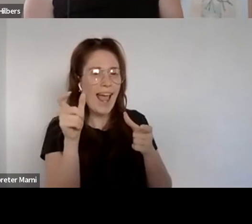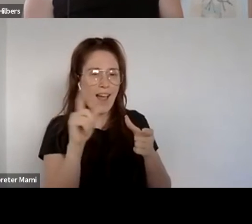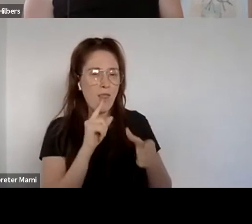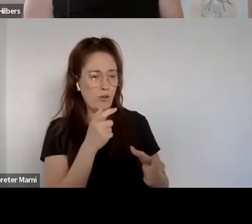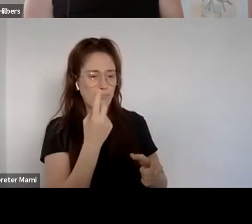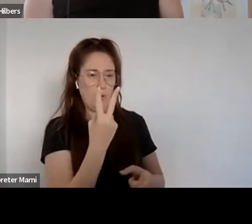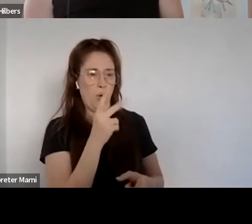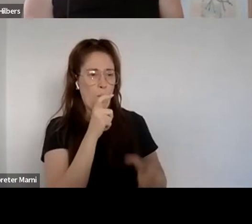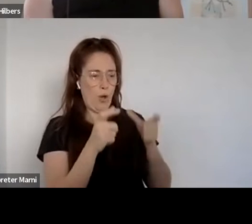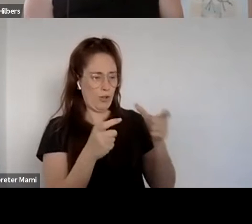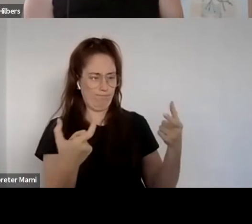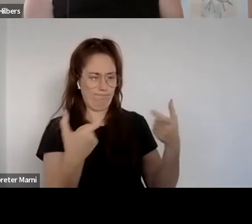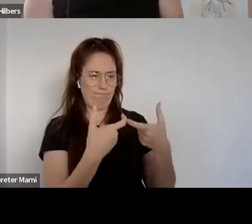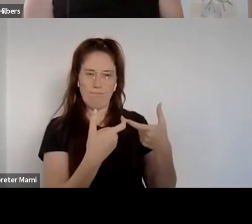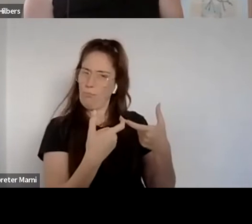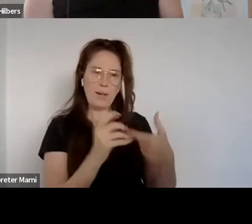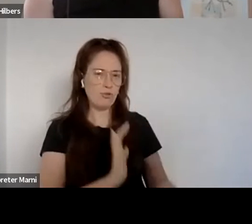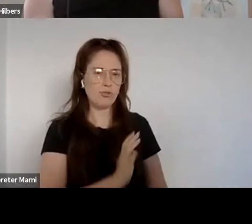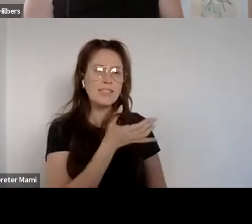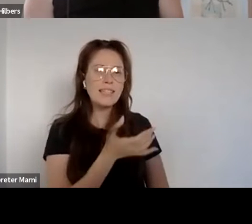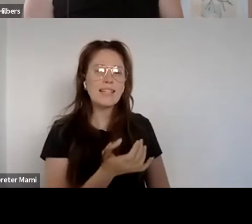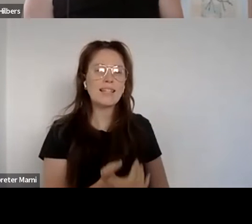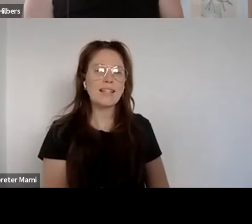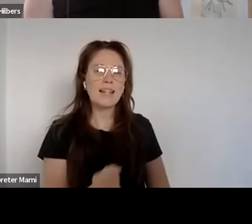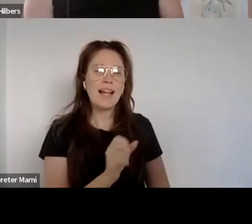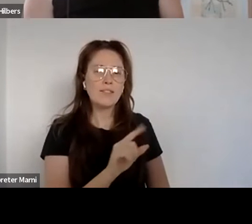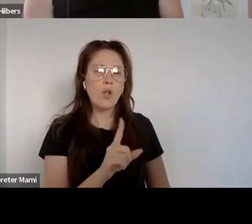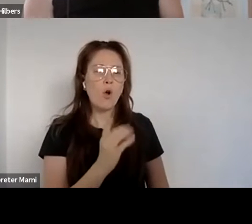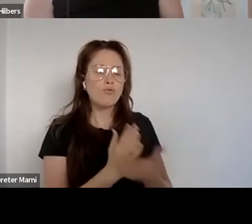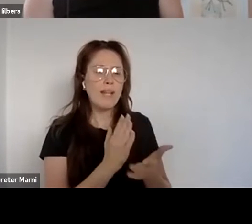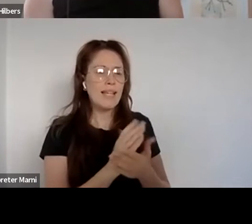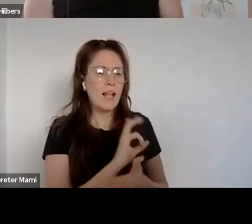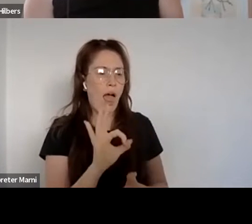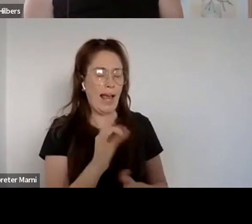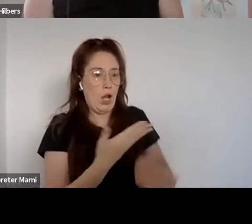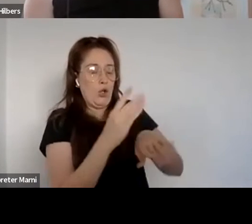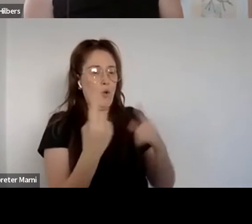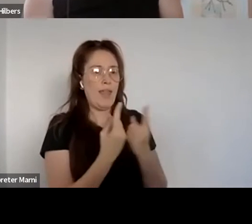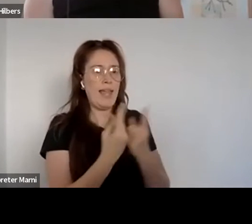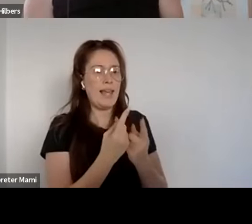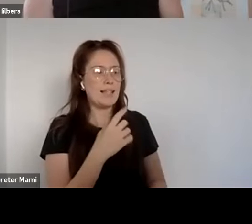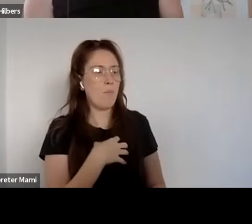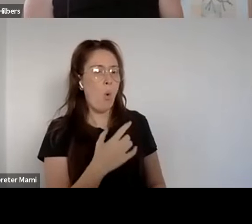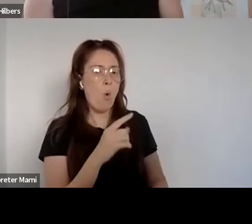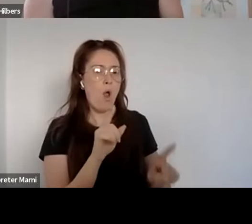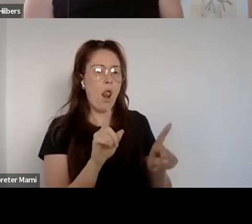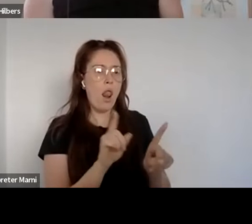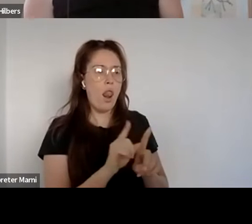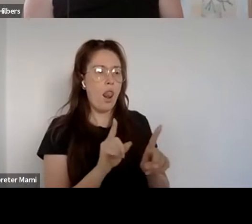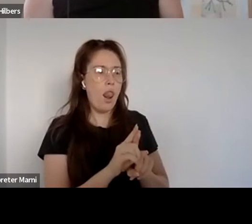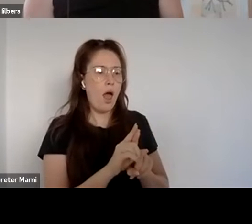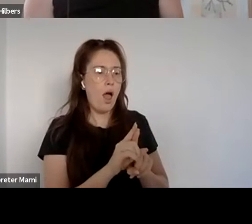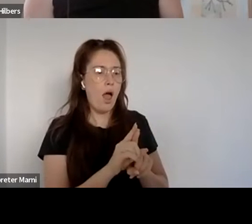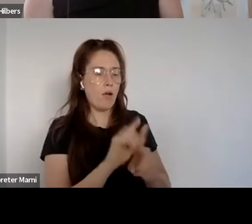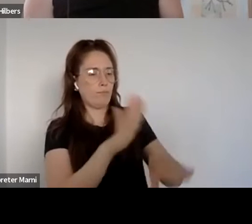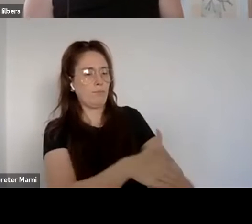fascinating. And it seems to me that it's not so much a revolution as a reclamation, certainly in your terms anyway. It's about a